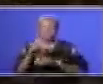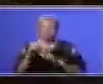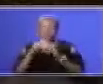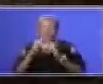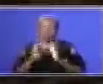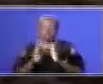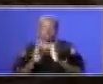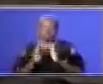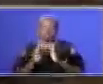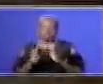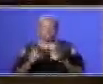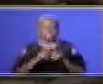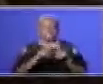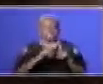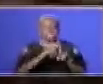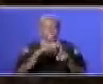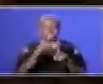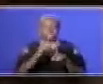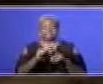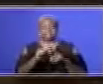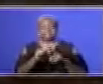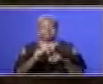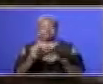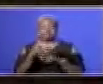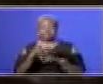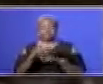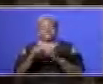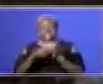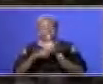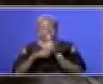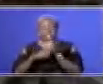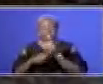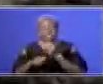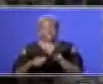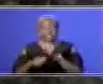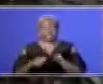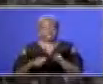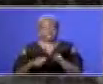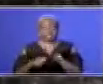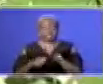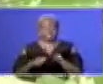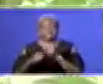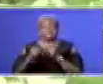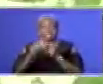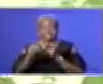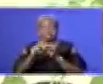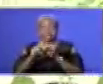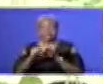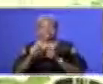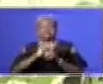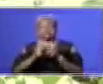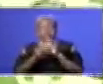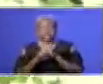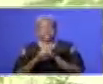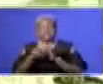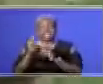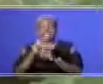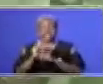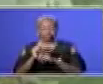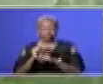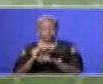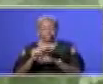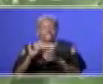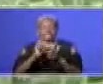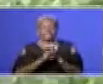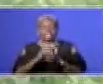excrete ammonia, Nitrosomonas bacteria converts it into nitrite, which is then converted into nitrate. That nitrate